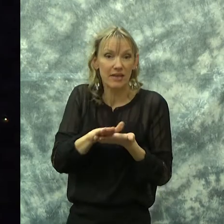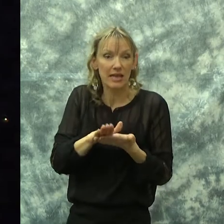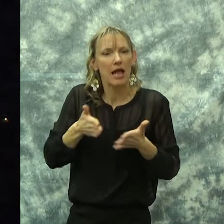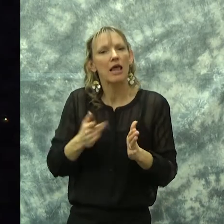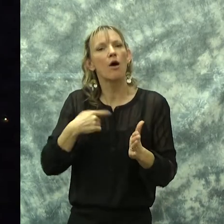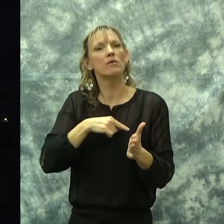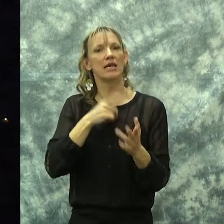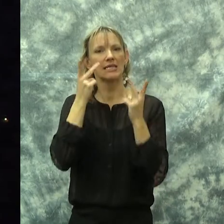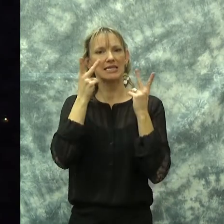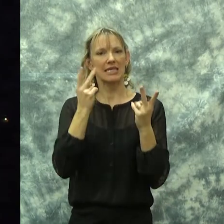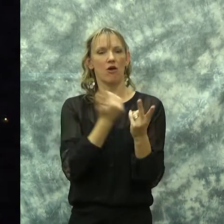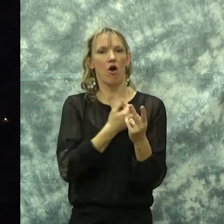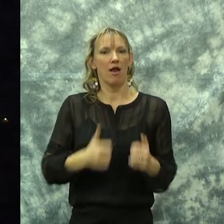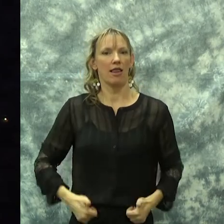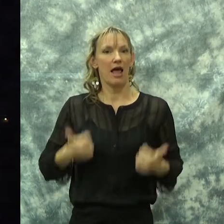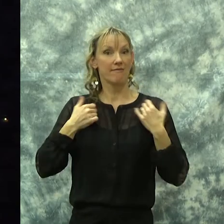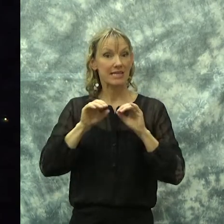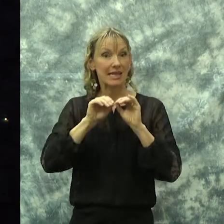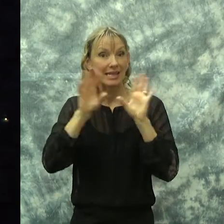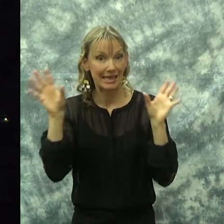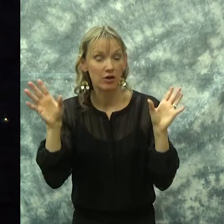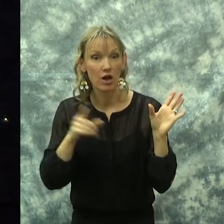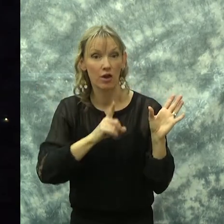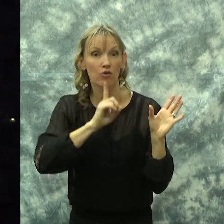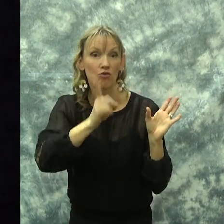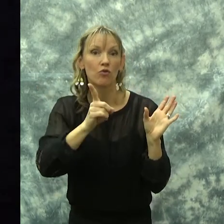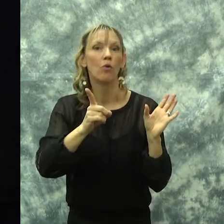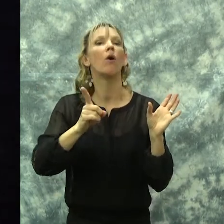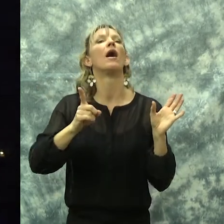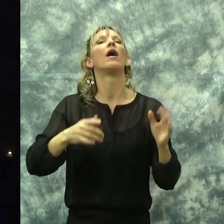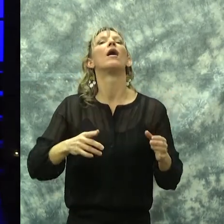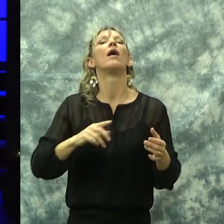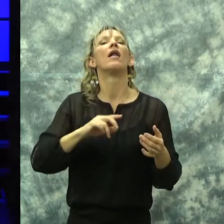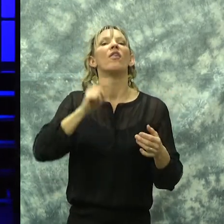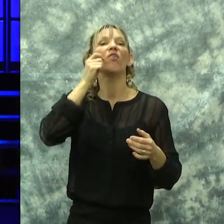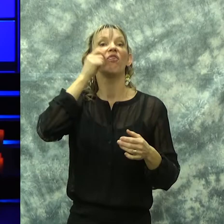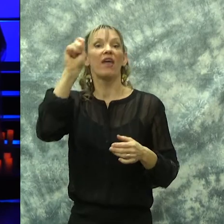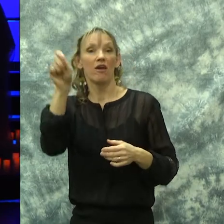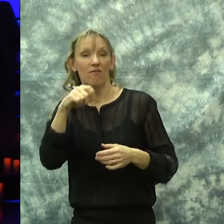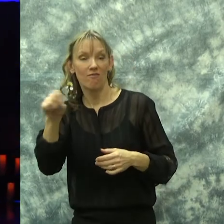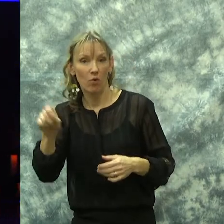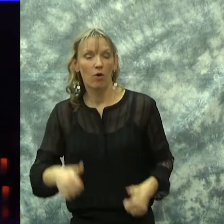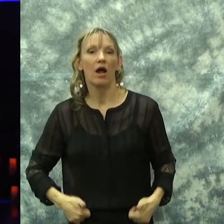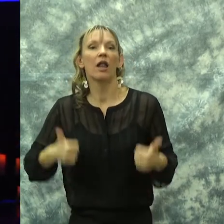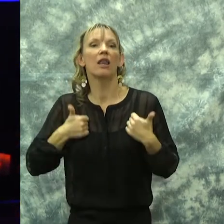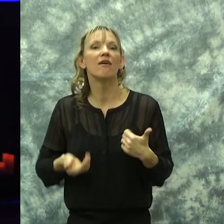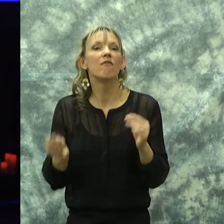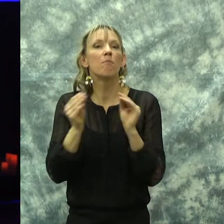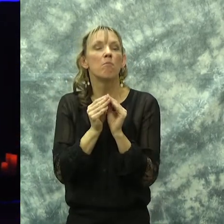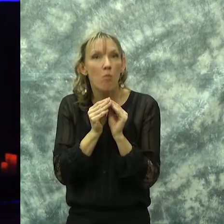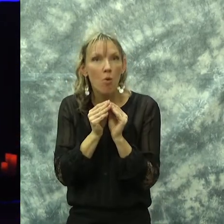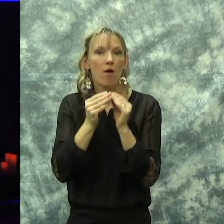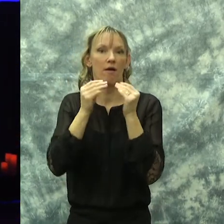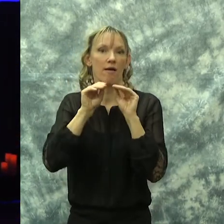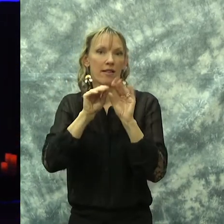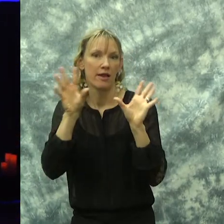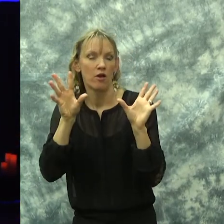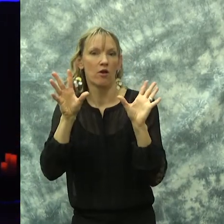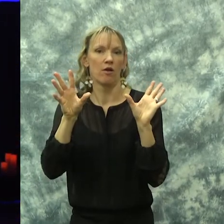lives clearly and truly, and therefore to live them more abundantly with clarity and